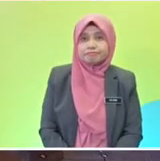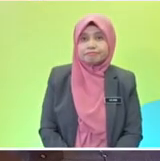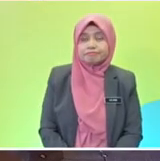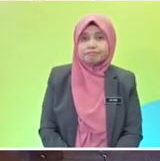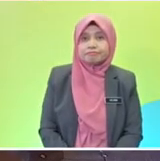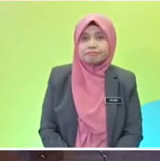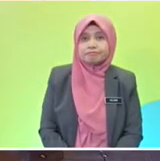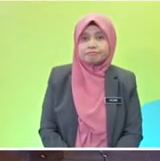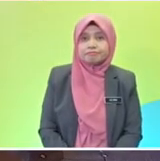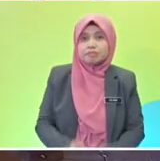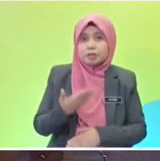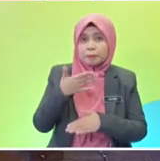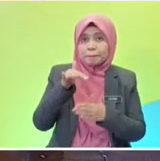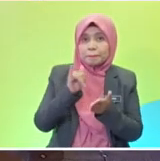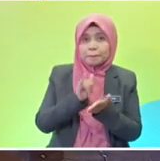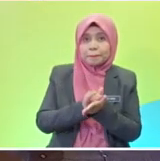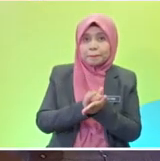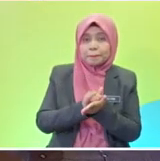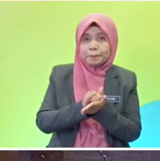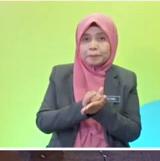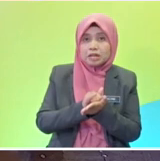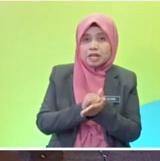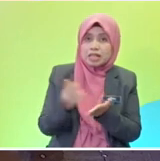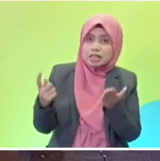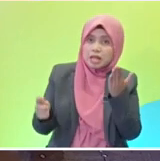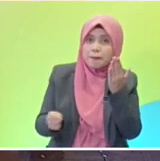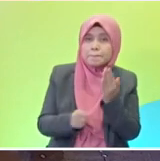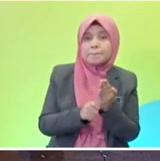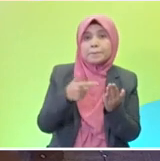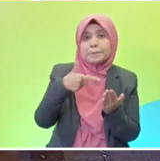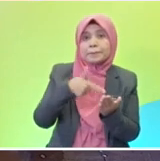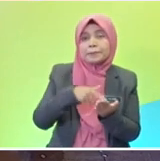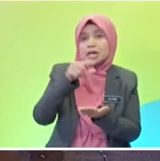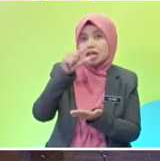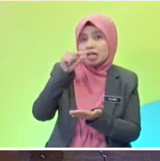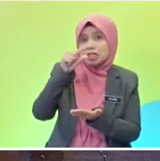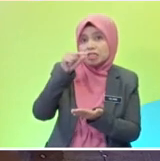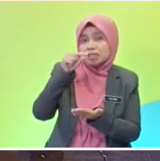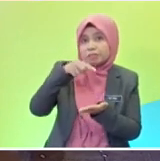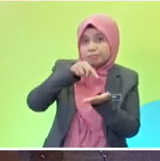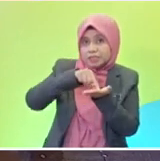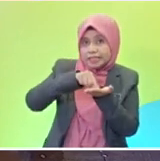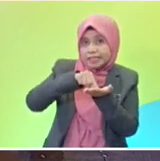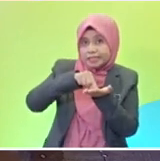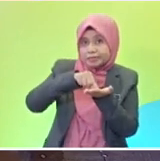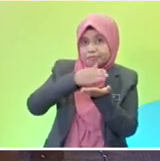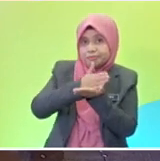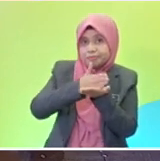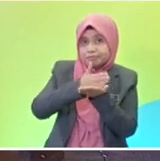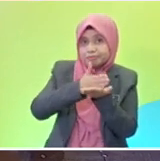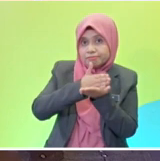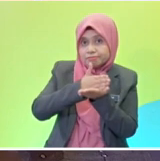Okay. Put some more glue in the middle. Put some more glue in the middle. We put some more glue here.